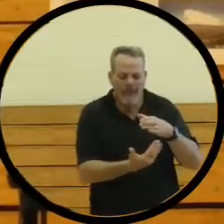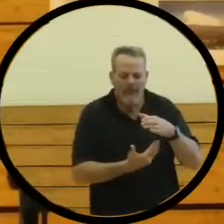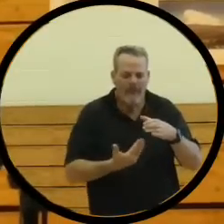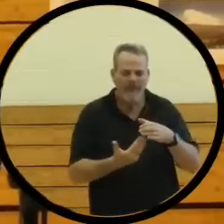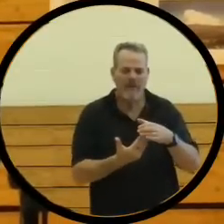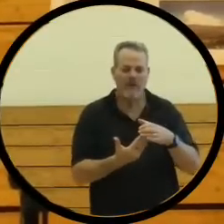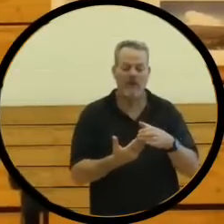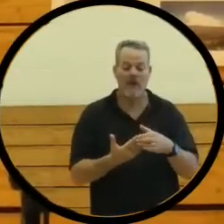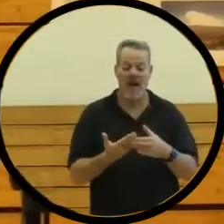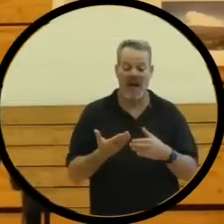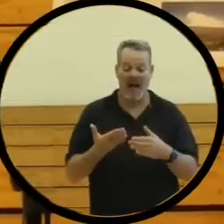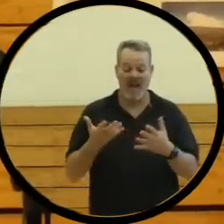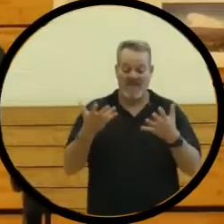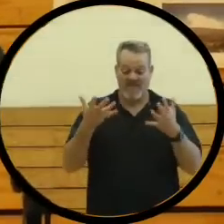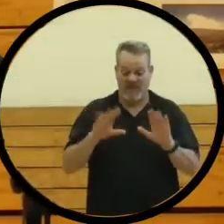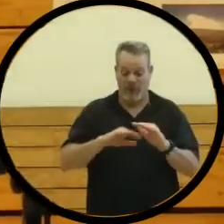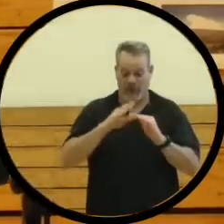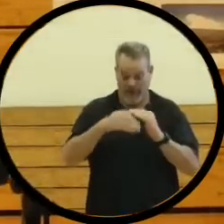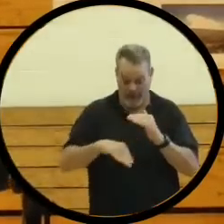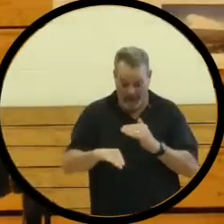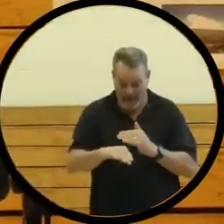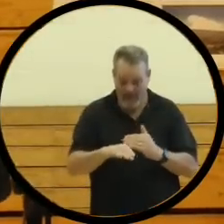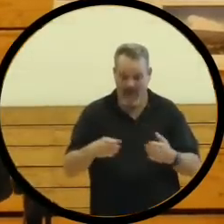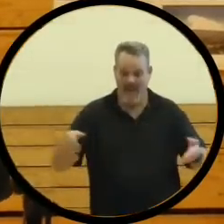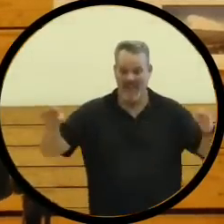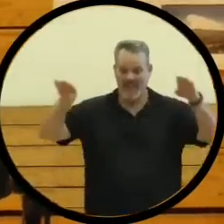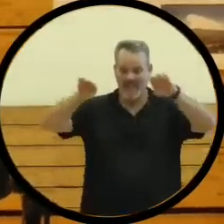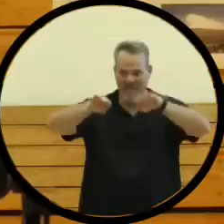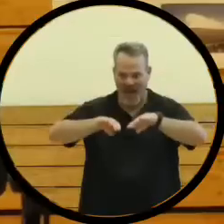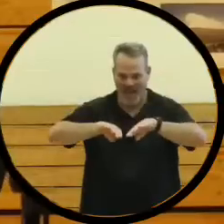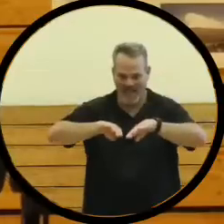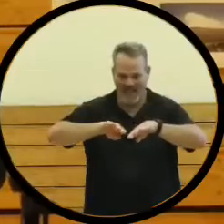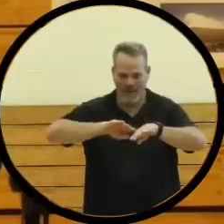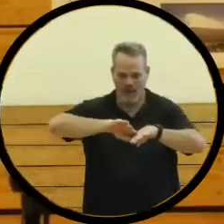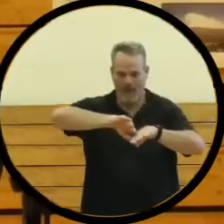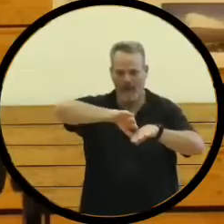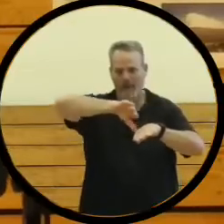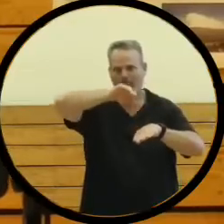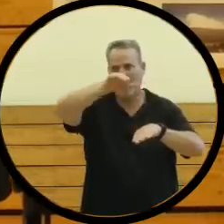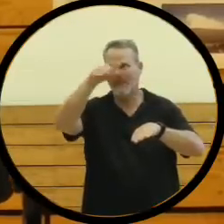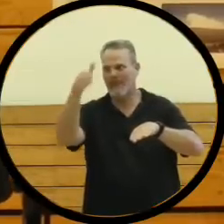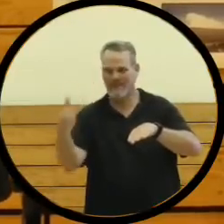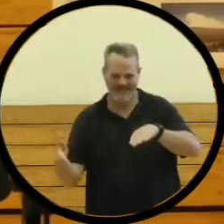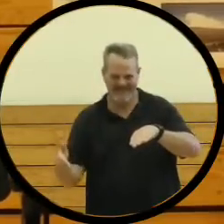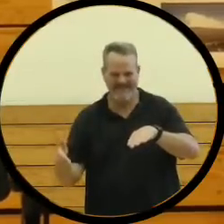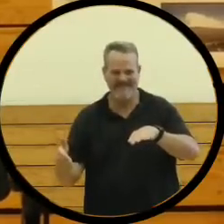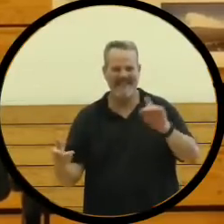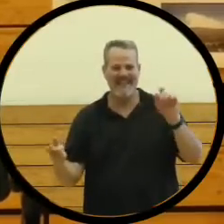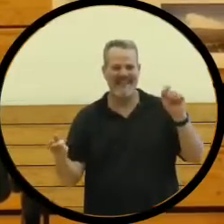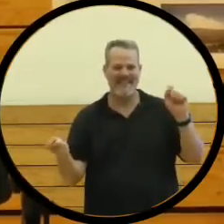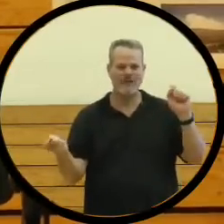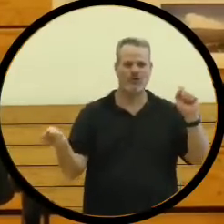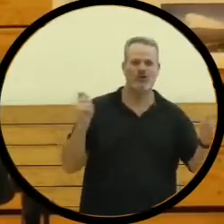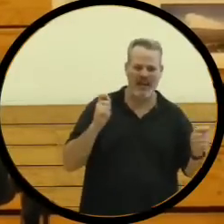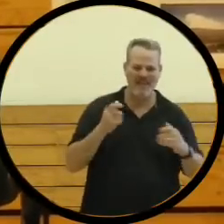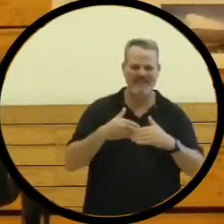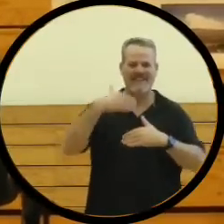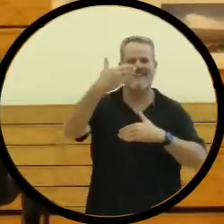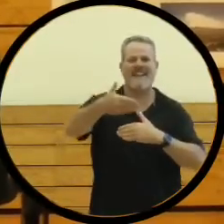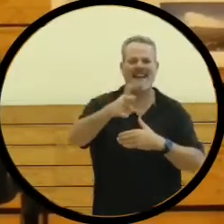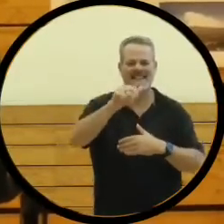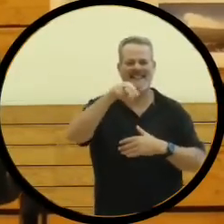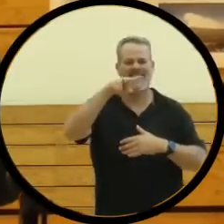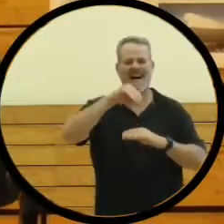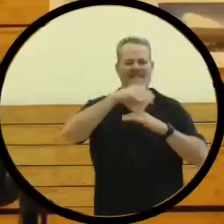after they come down, they turn a valley into a ridge. So that'll change how the next lava flow comes down. So that's one of the things that